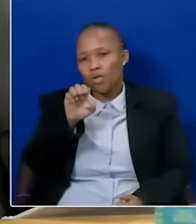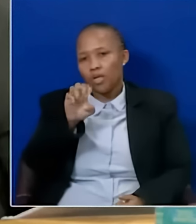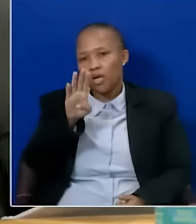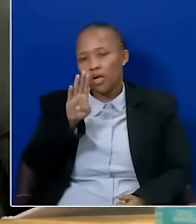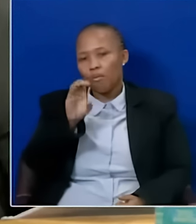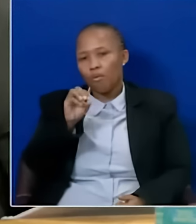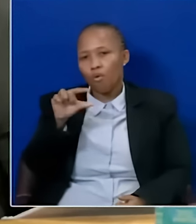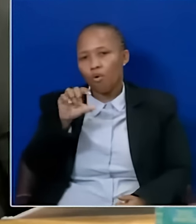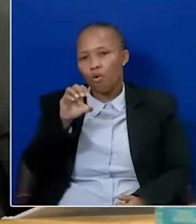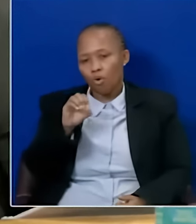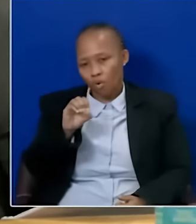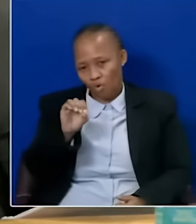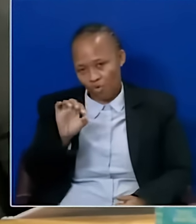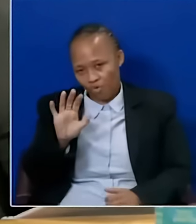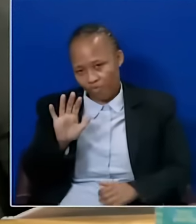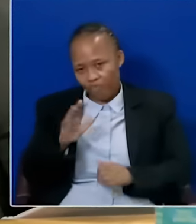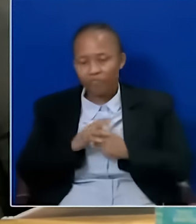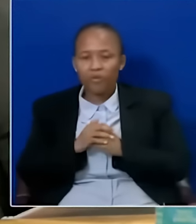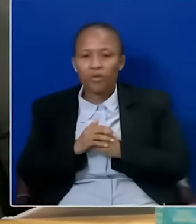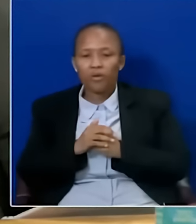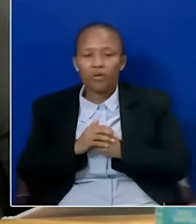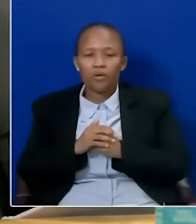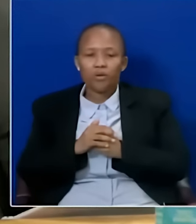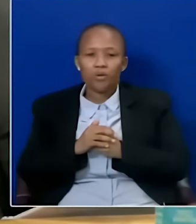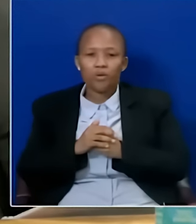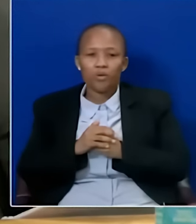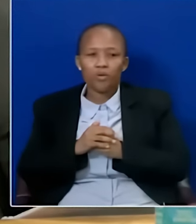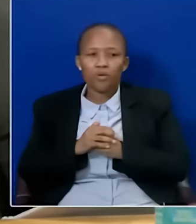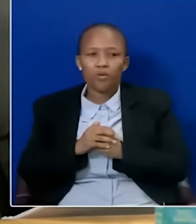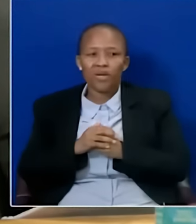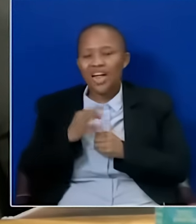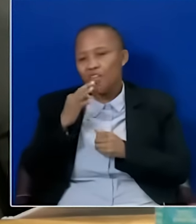We can also refer to the 3 cases in paragraph 51,